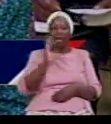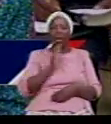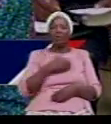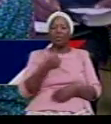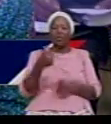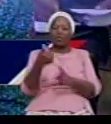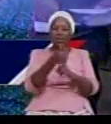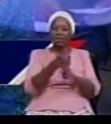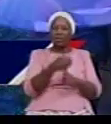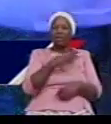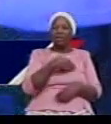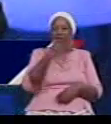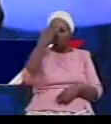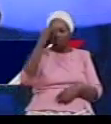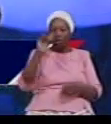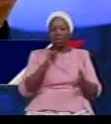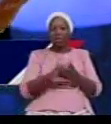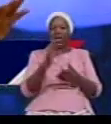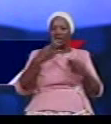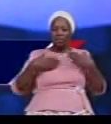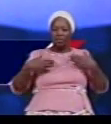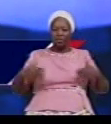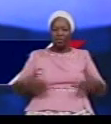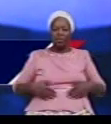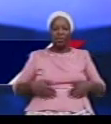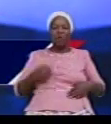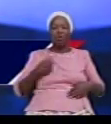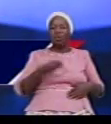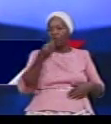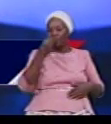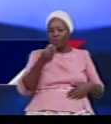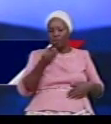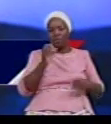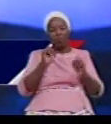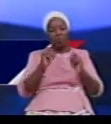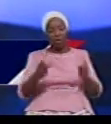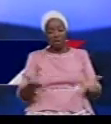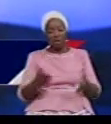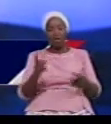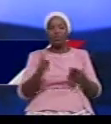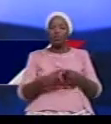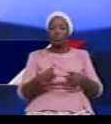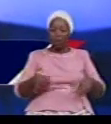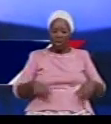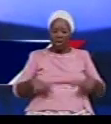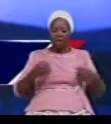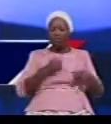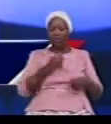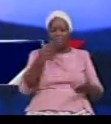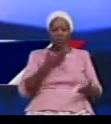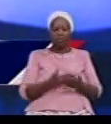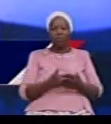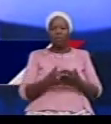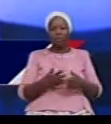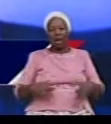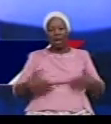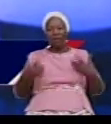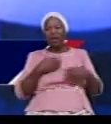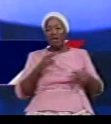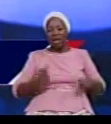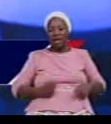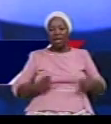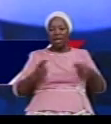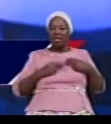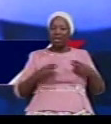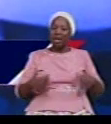knowing that the body will feed well here to live a good life, a healthy life, and